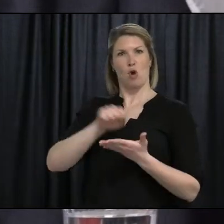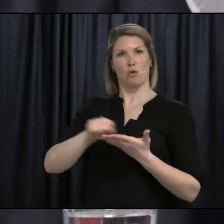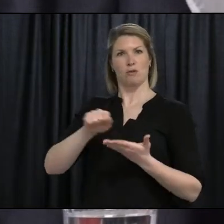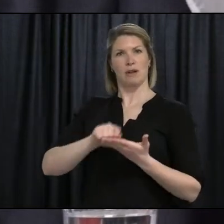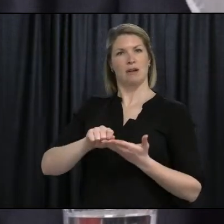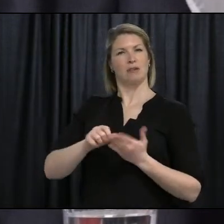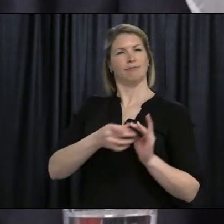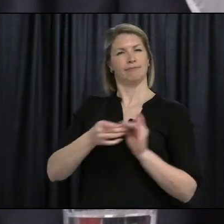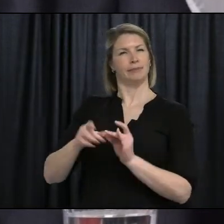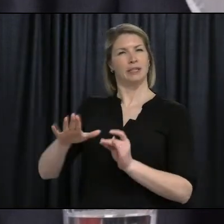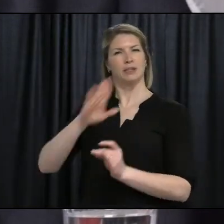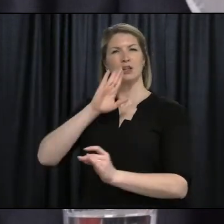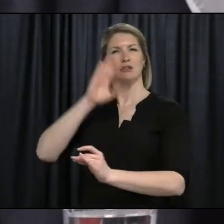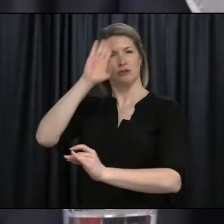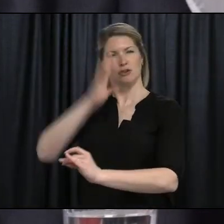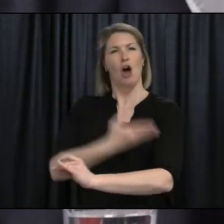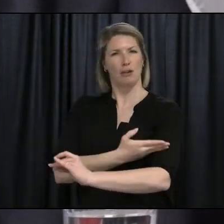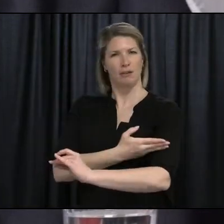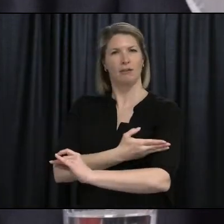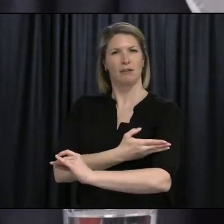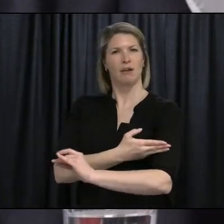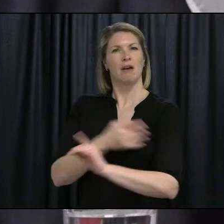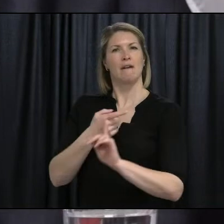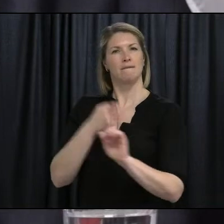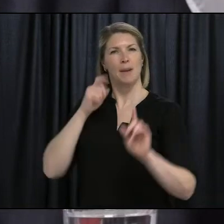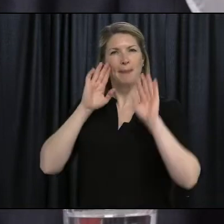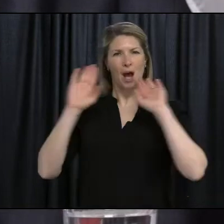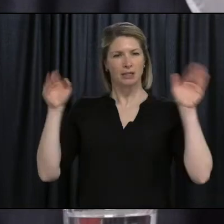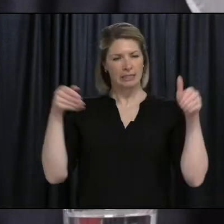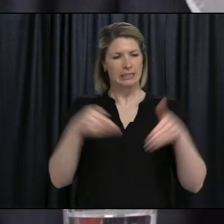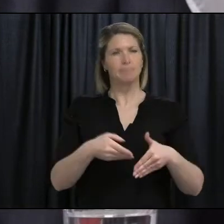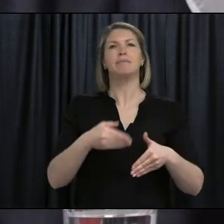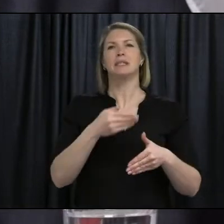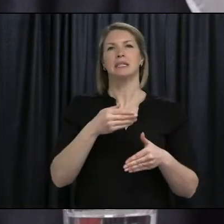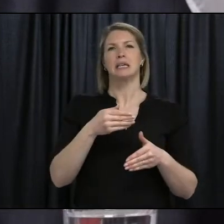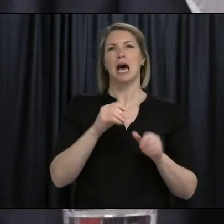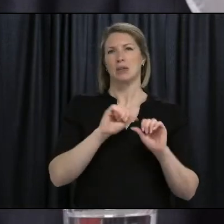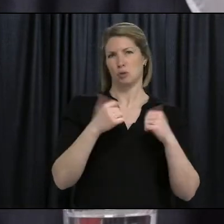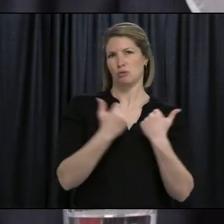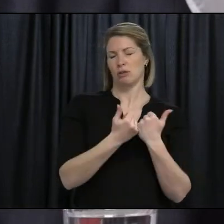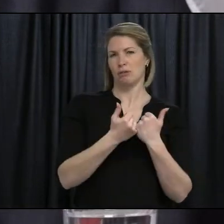was sent to me by the new CEO of the Autism Society, and it